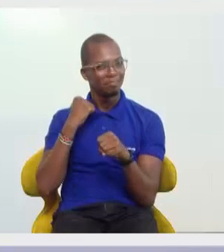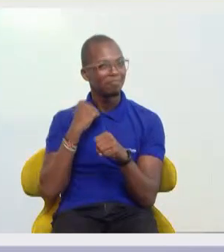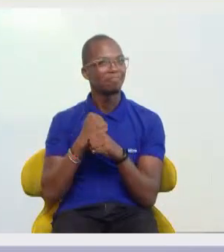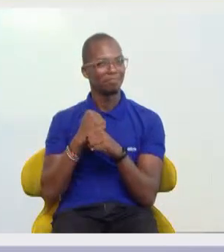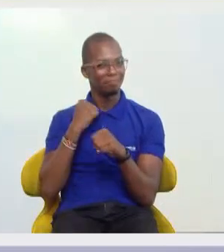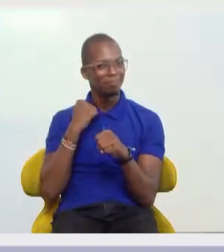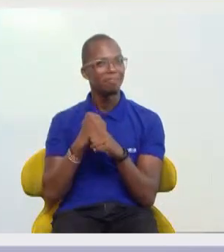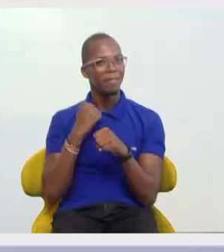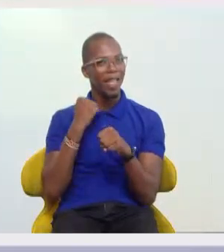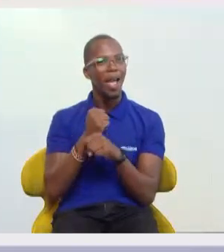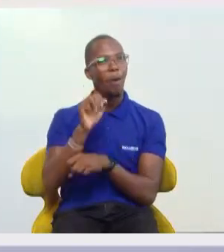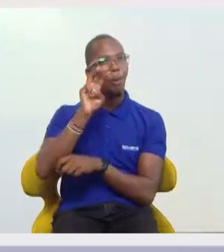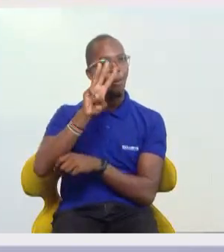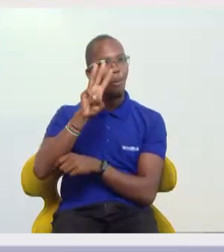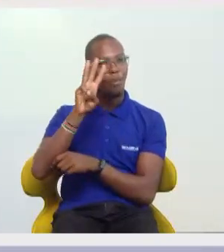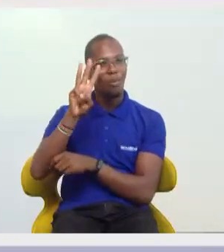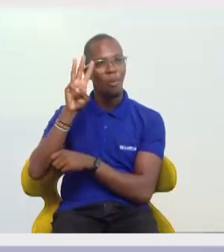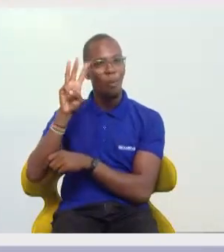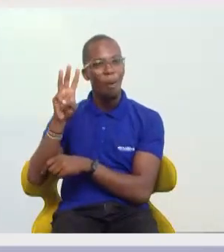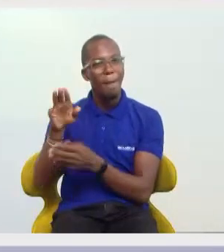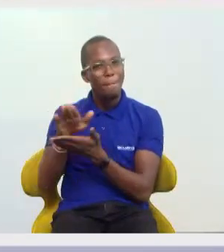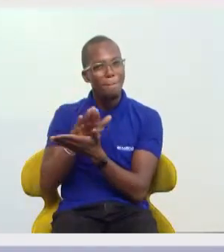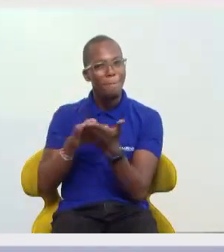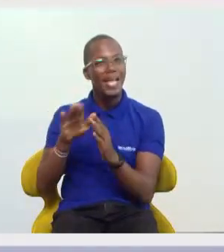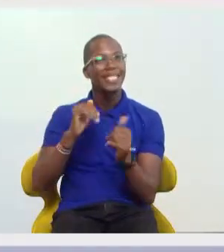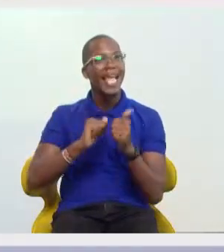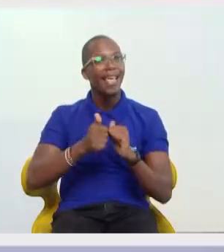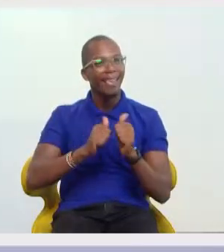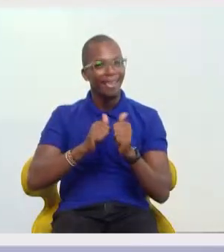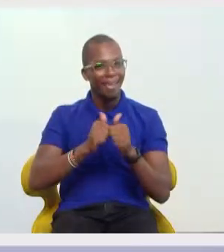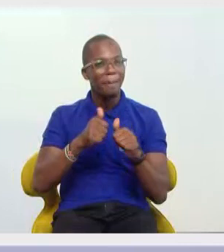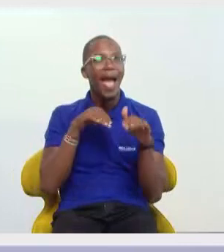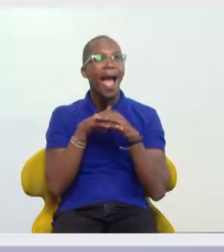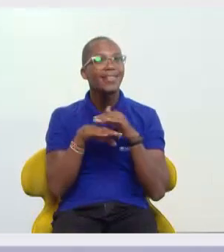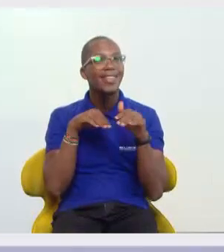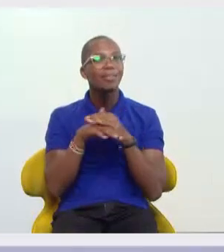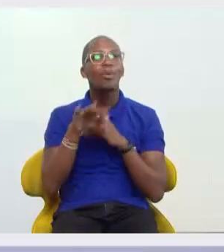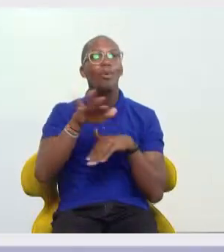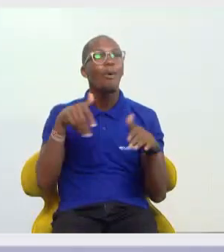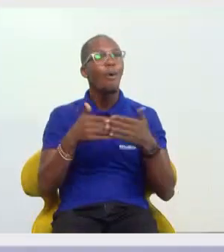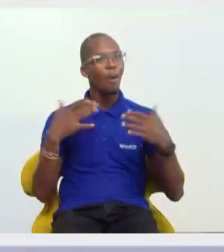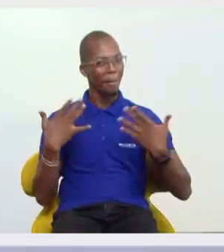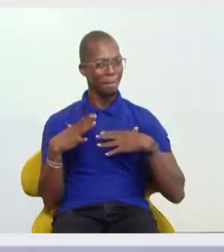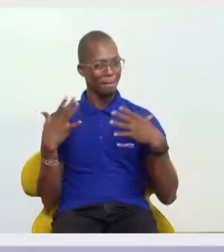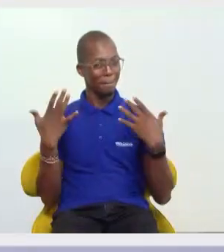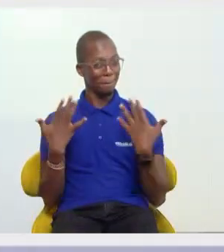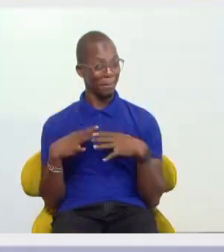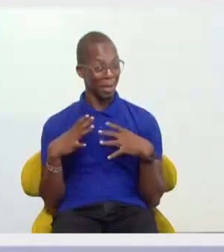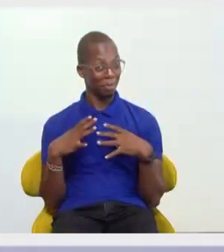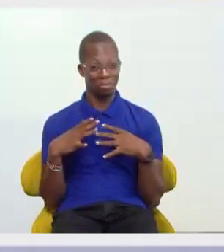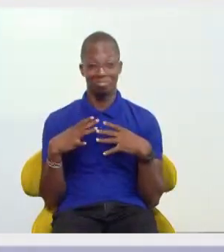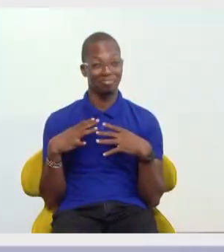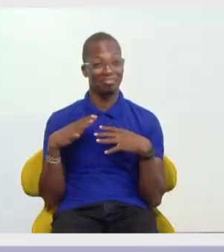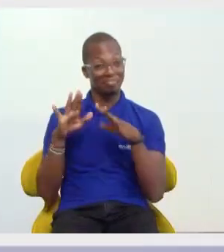on a web-based game project which is accessible to everyone regardless of